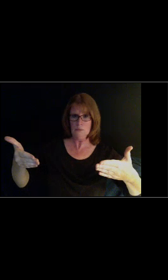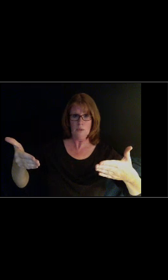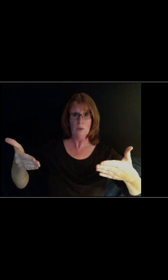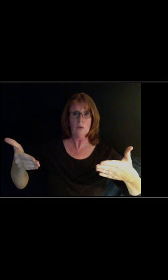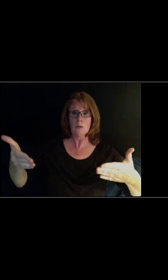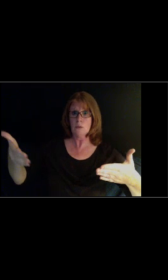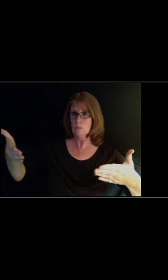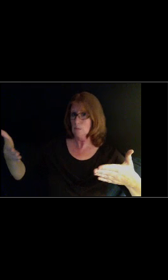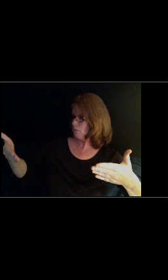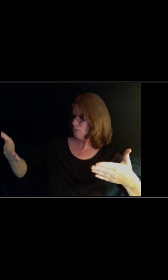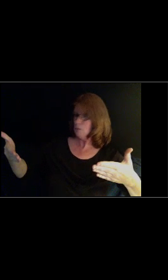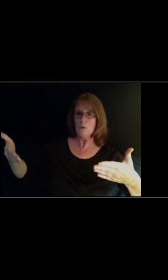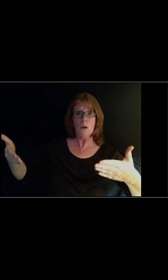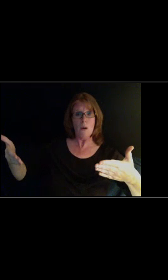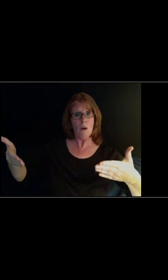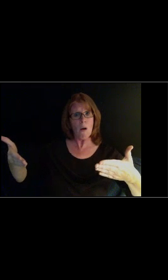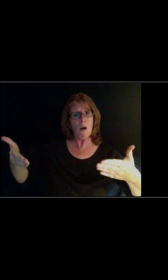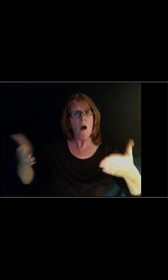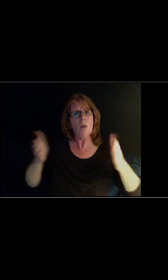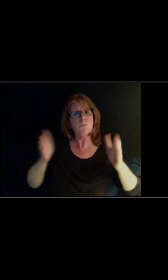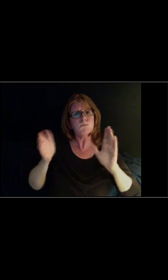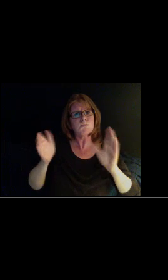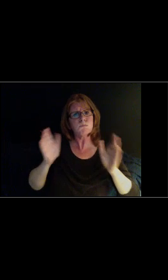we use to look at ethics.